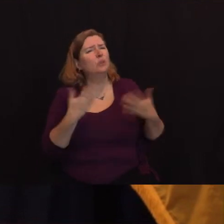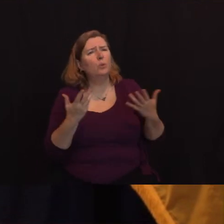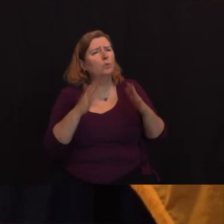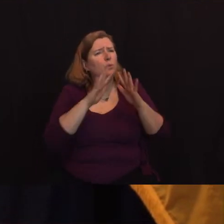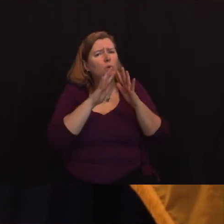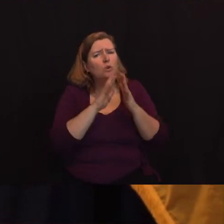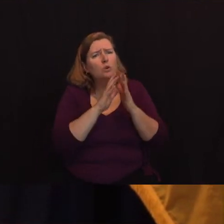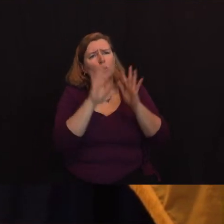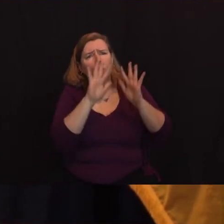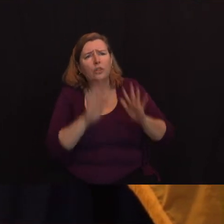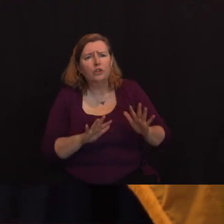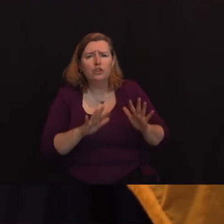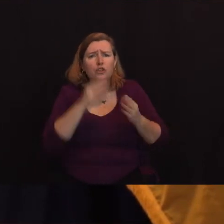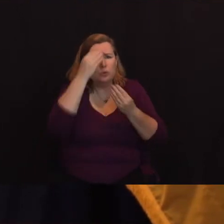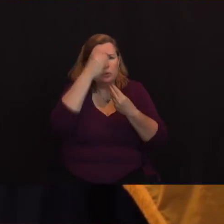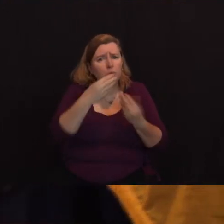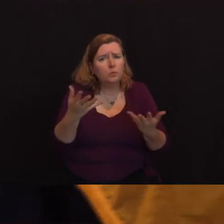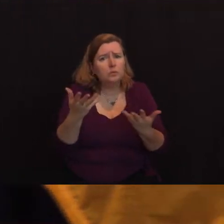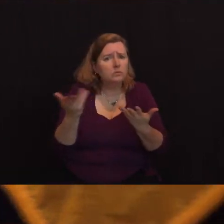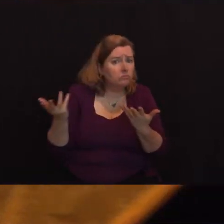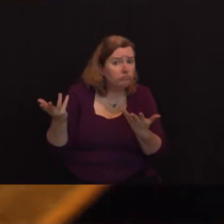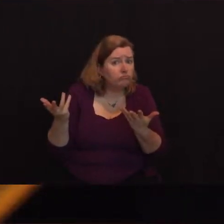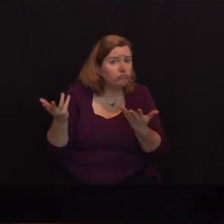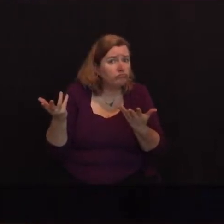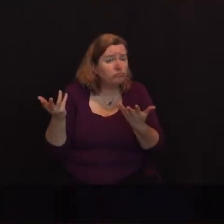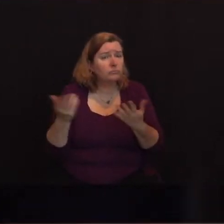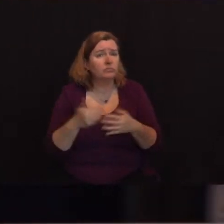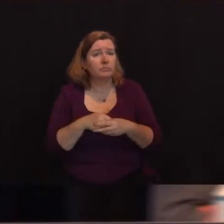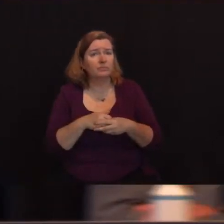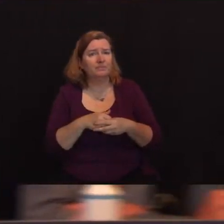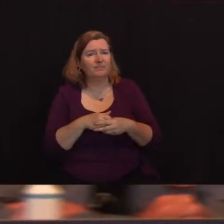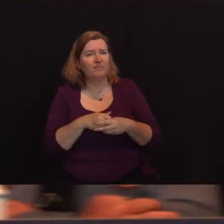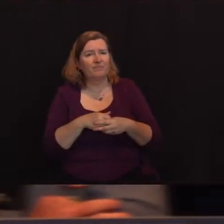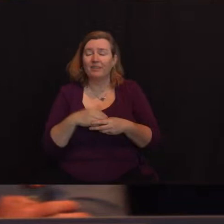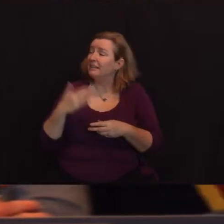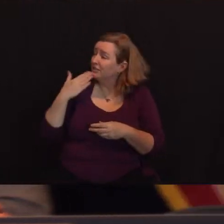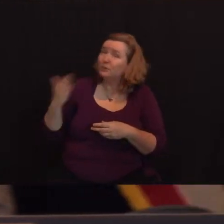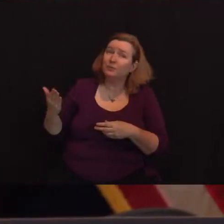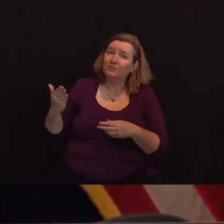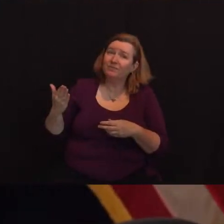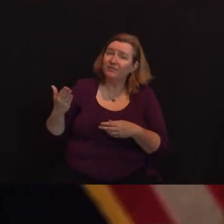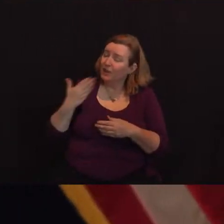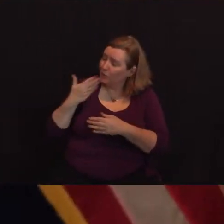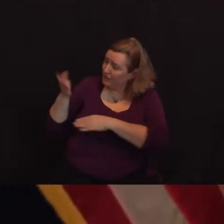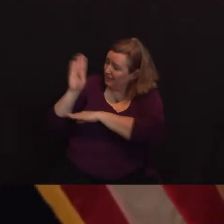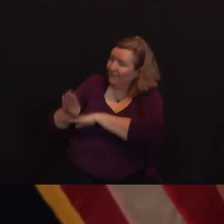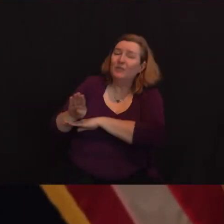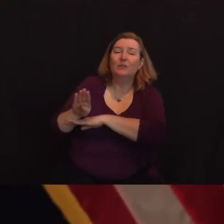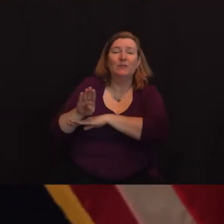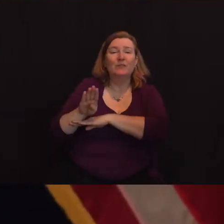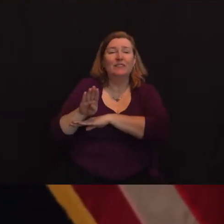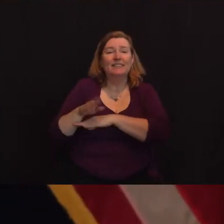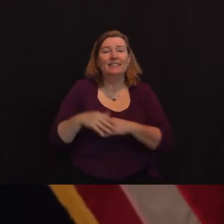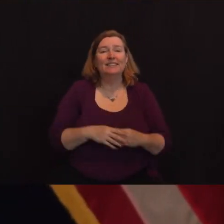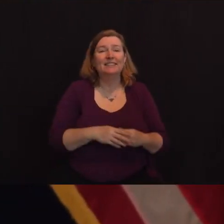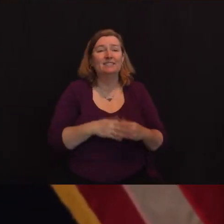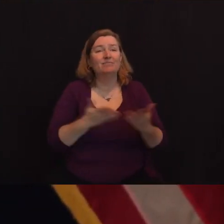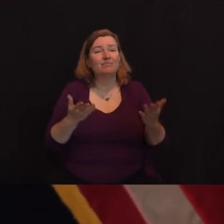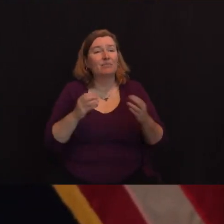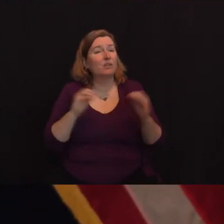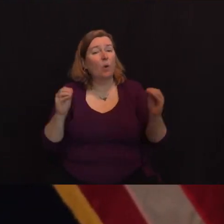preparedness on your mind, I know. So thank you. Thank you, Governor. Good afternoon. To the Governor's point, no executive